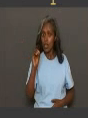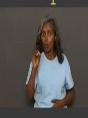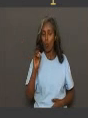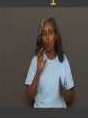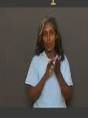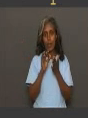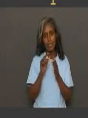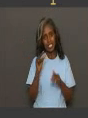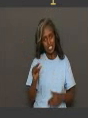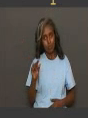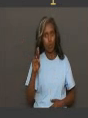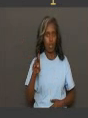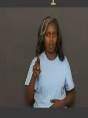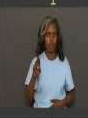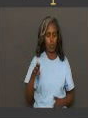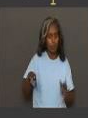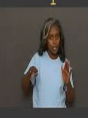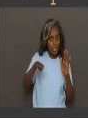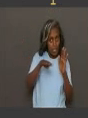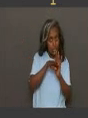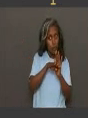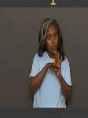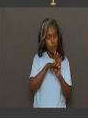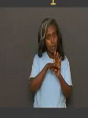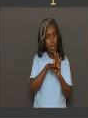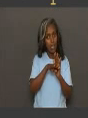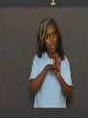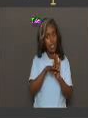r, will be denoted by